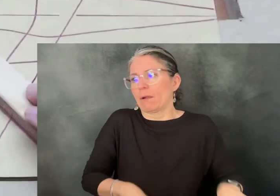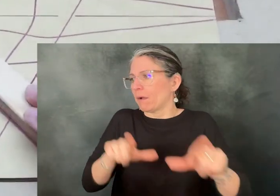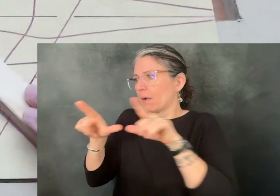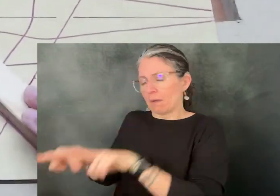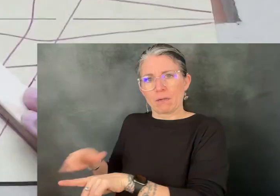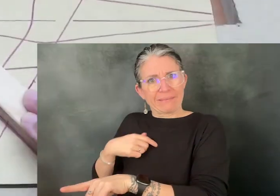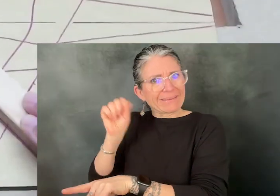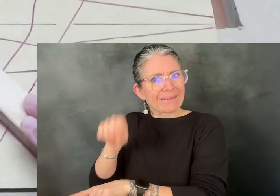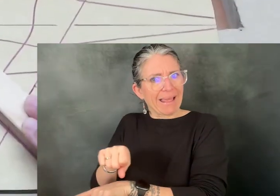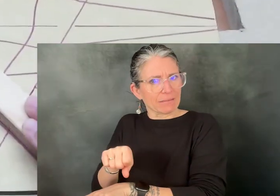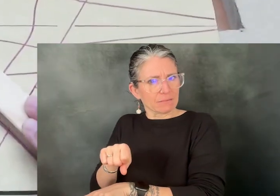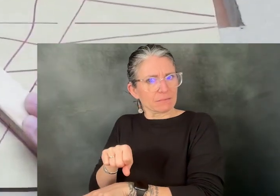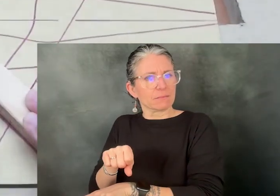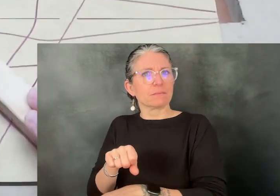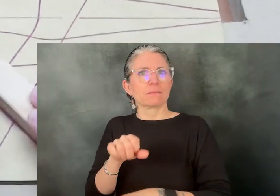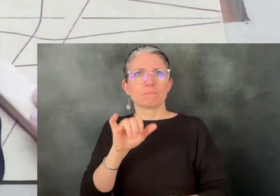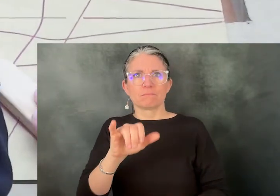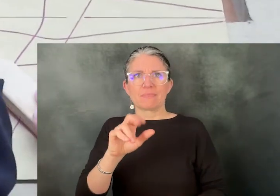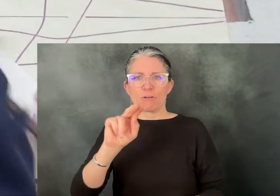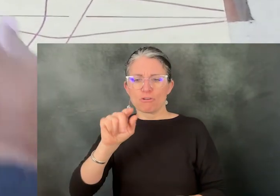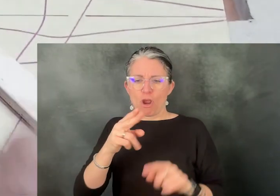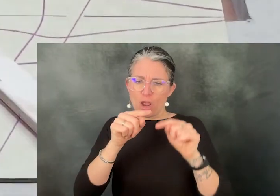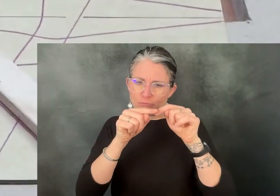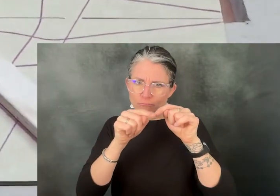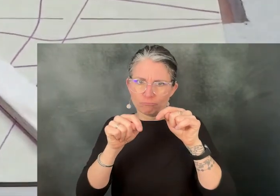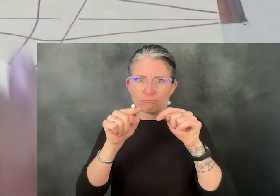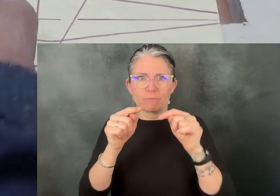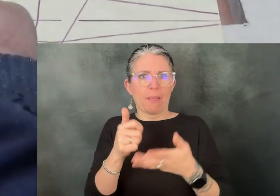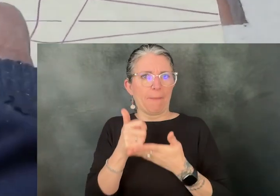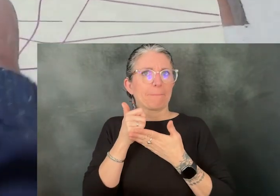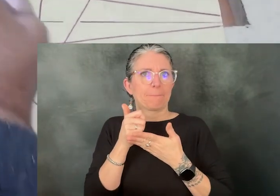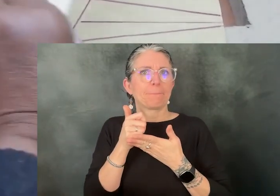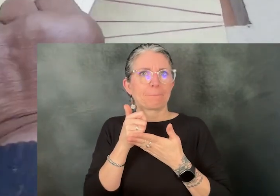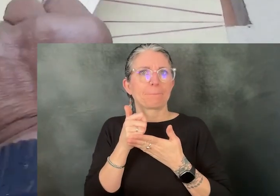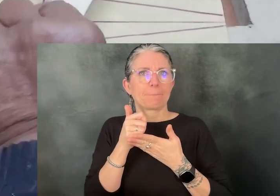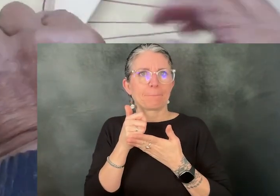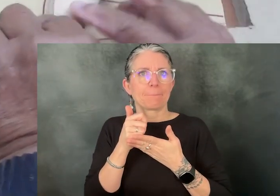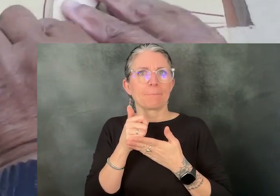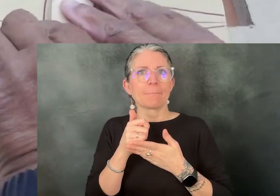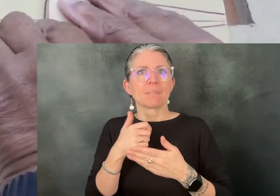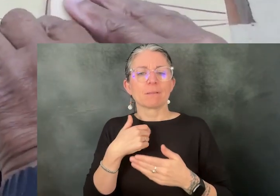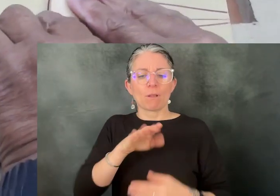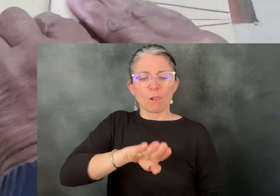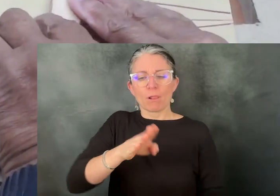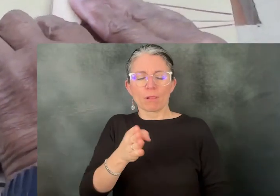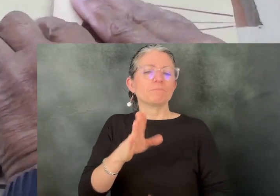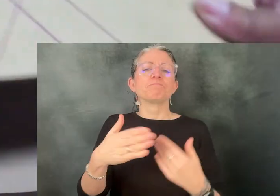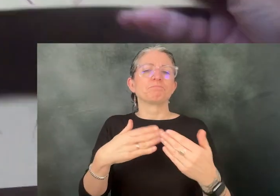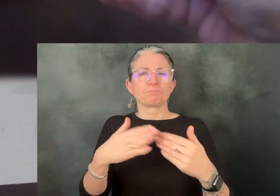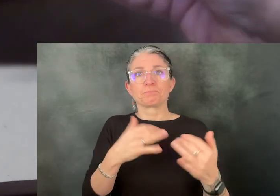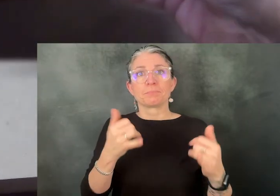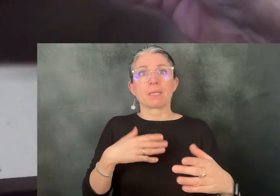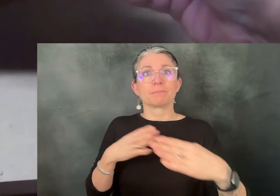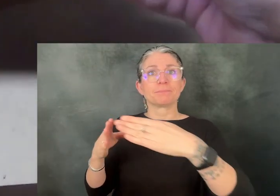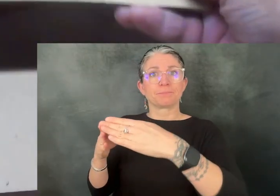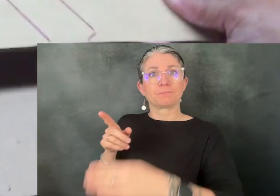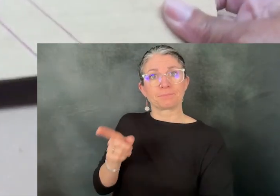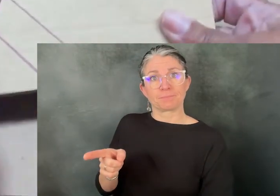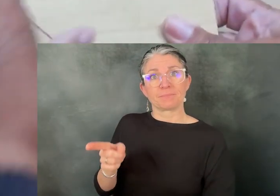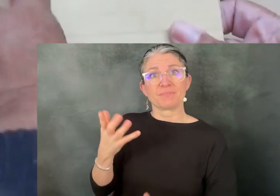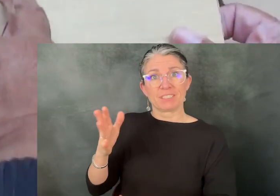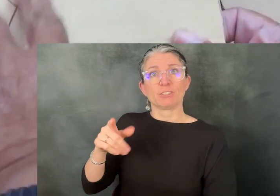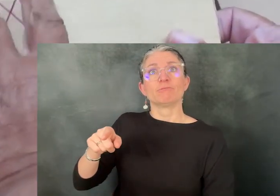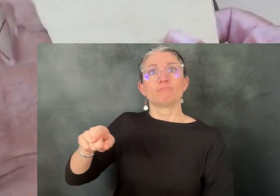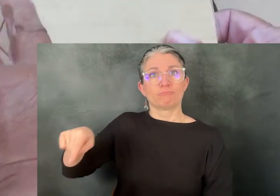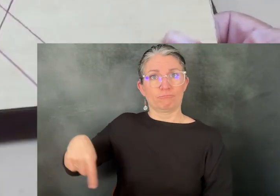So I know, since that's notched, that that belongs there. And so forth and so on. Now I'm going to take my